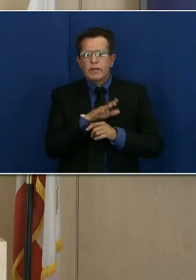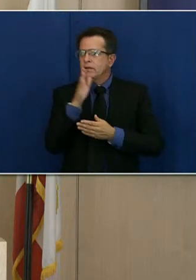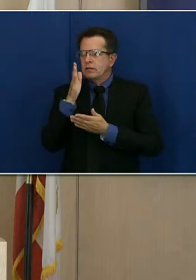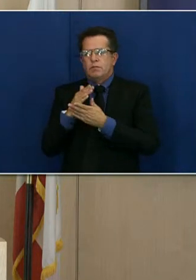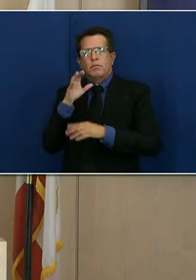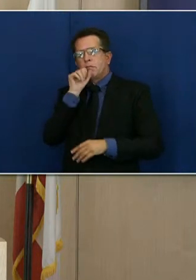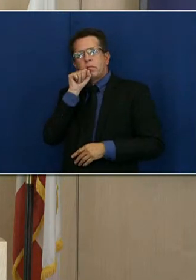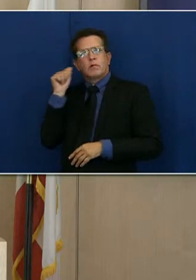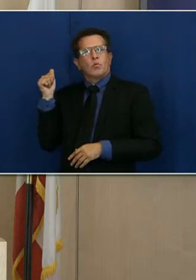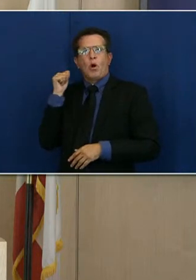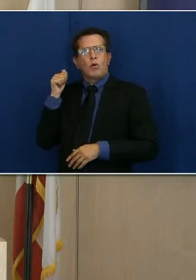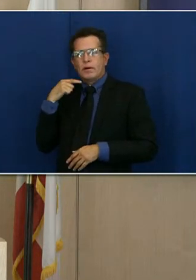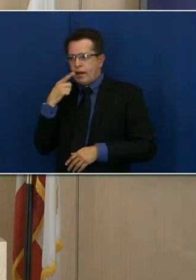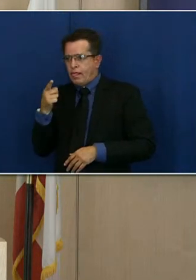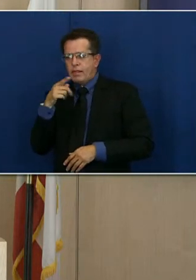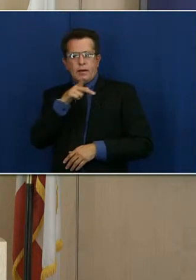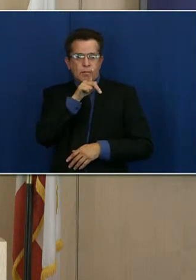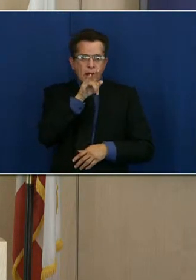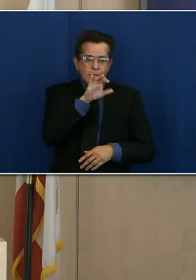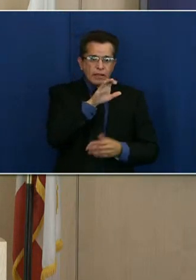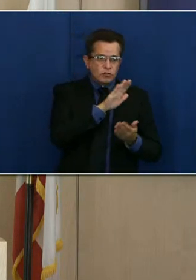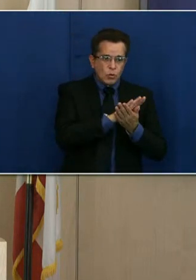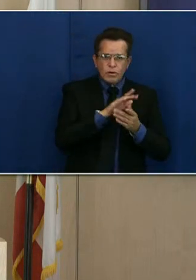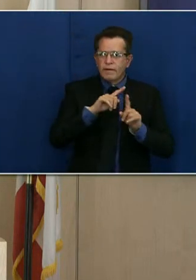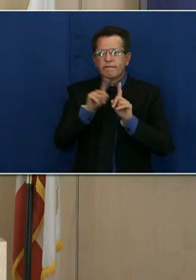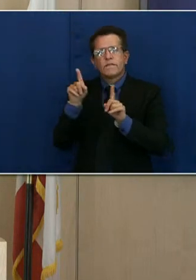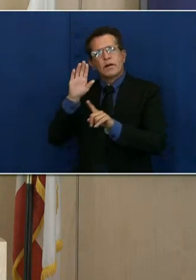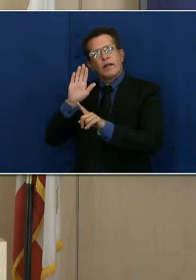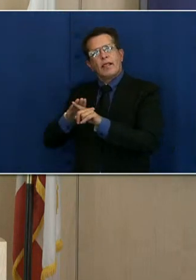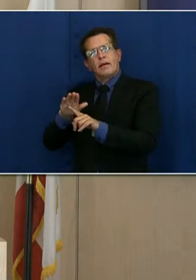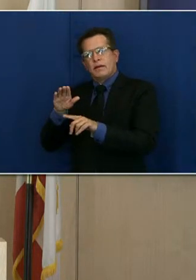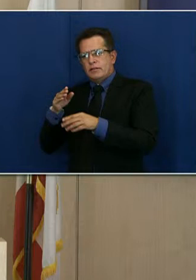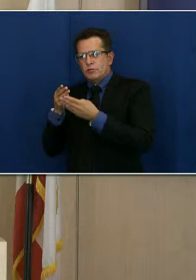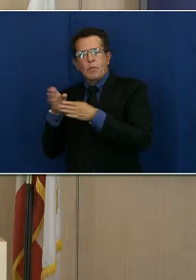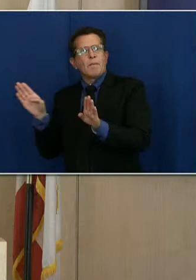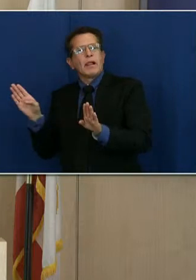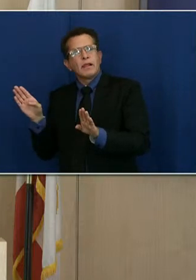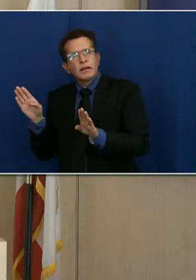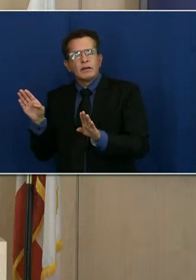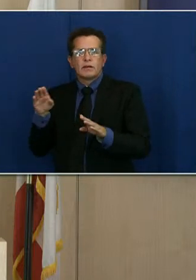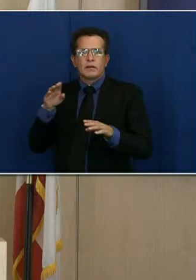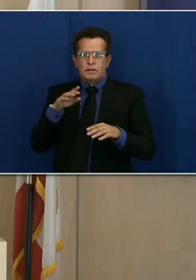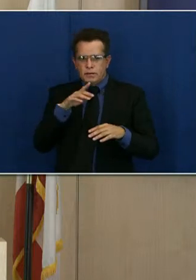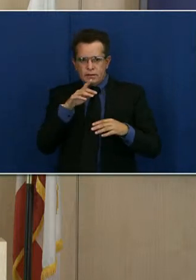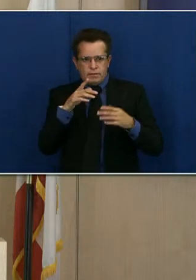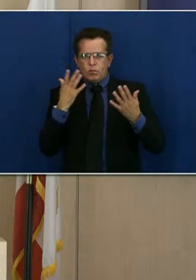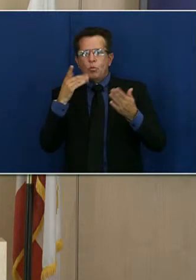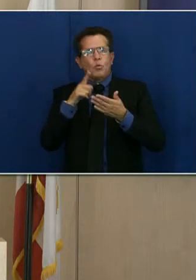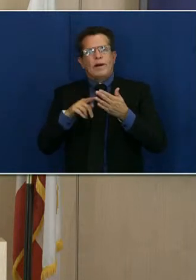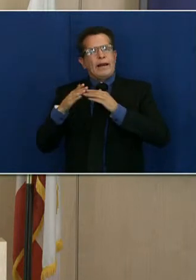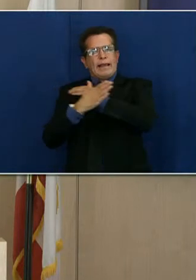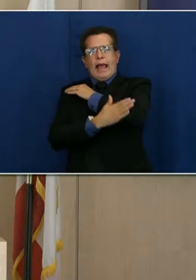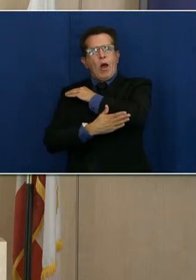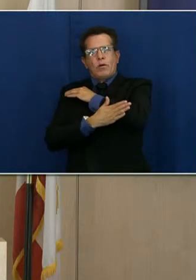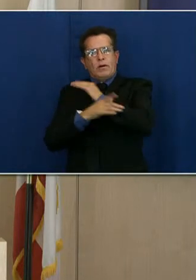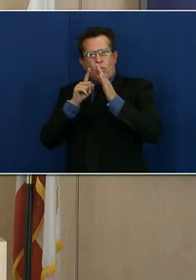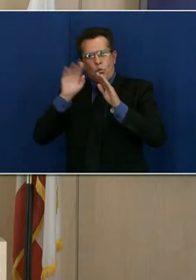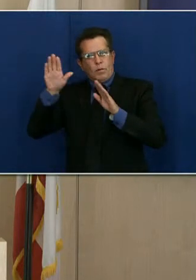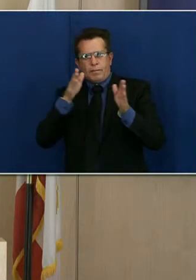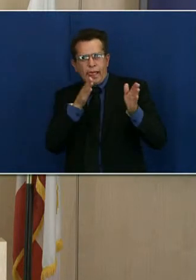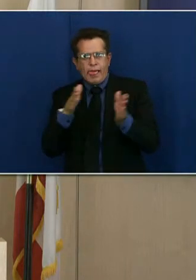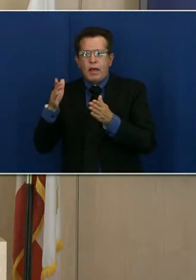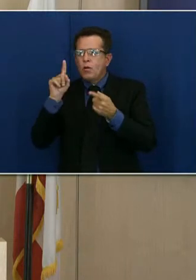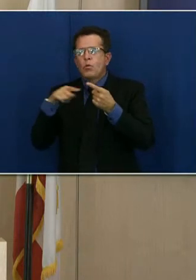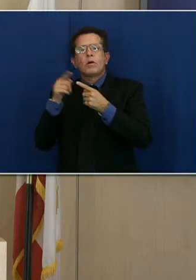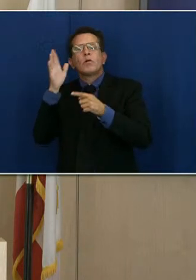public schools versus private versus charter. What is the county going to do, and when is the county going to start giving us some